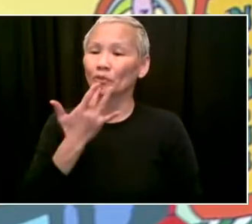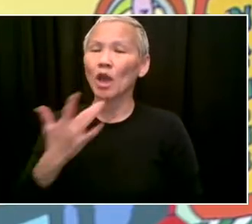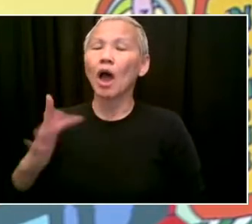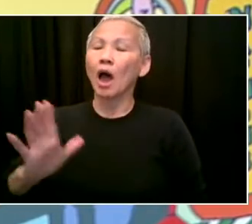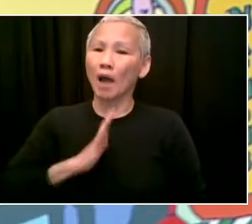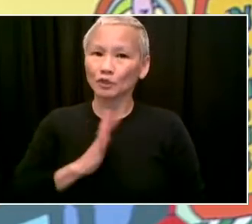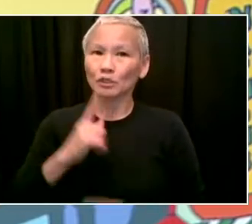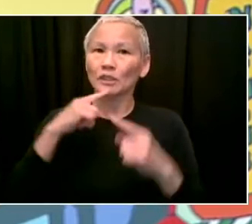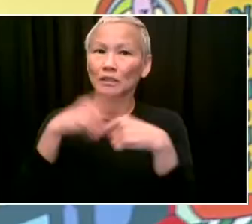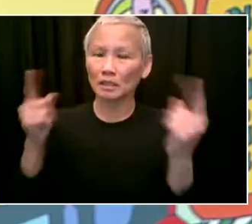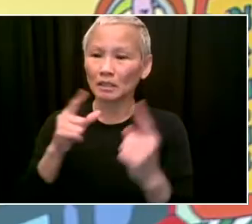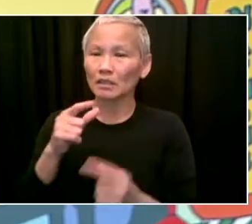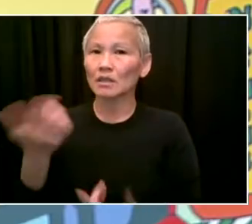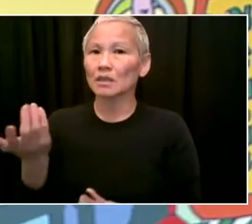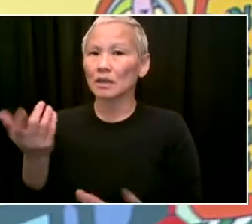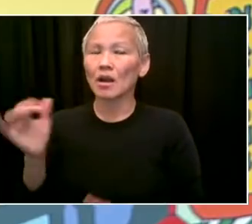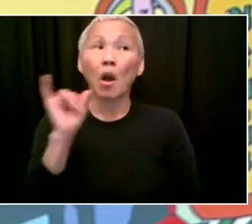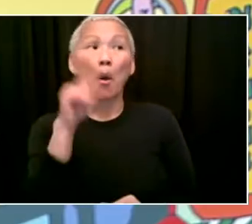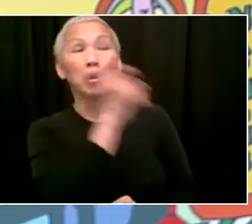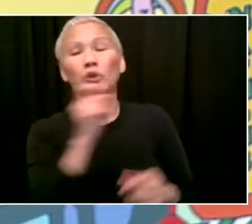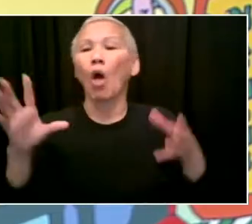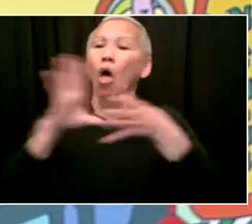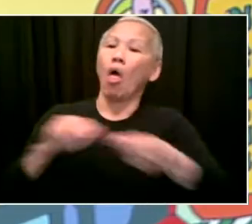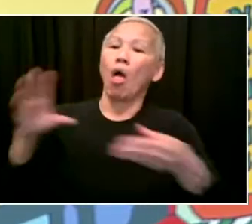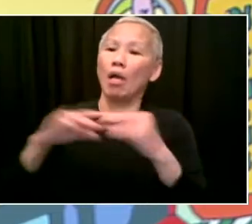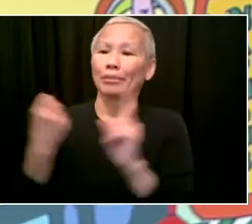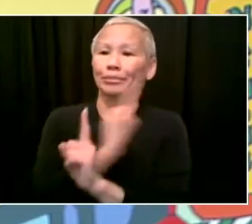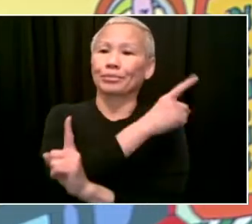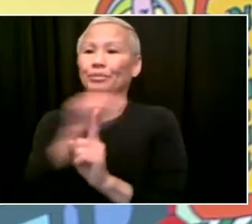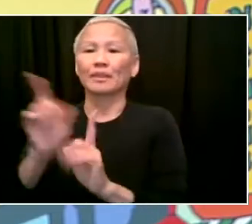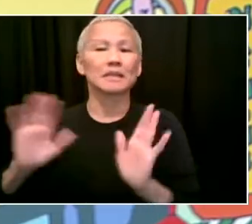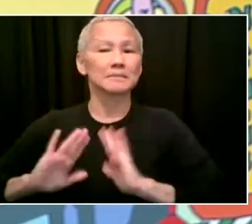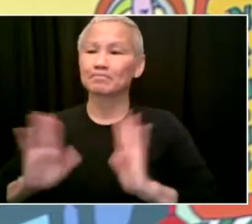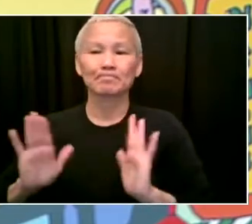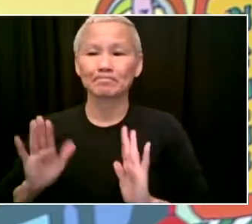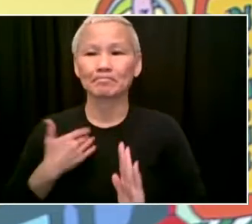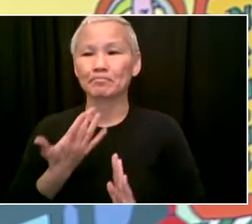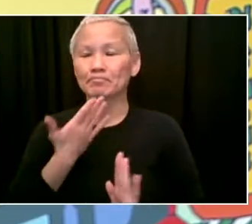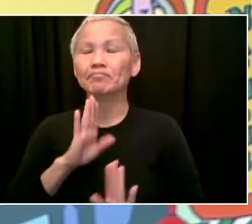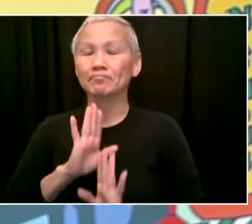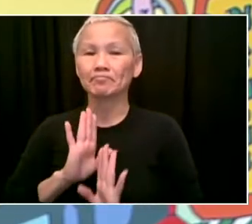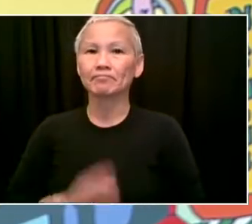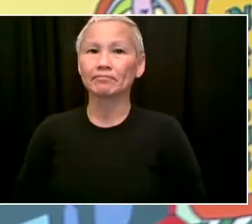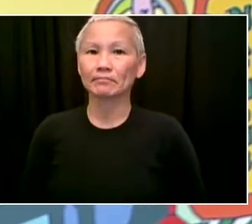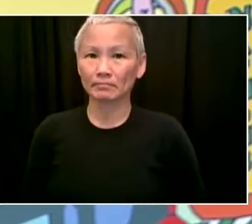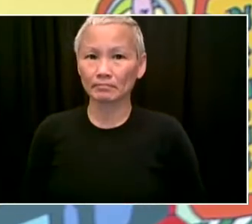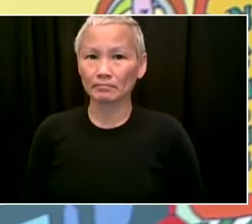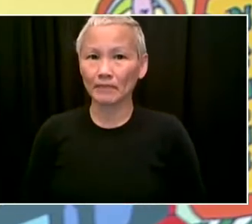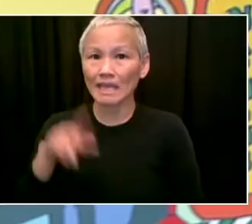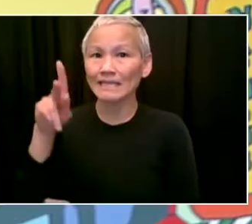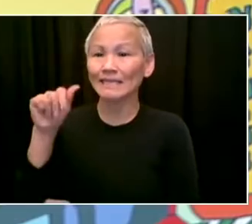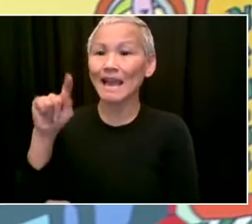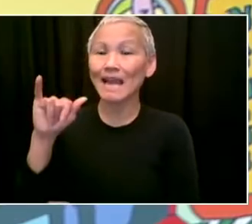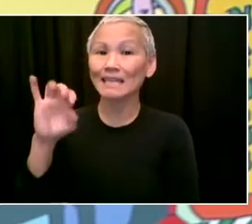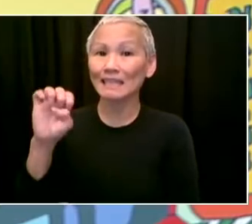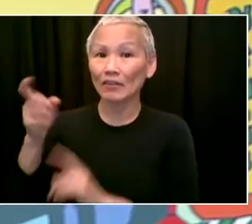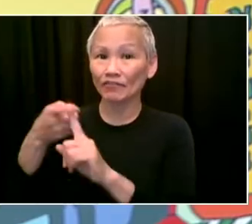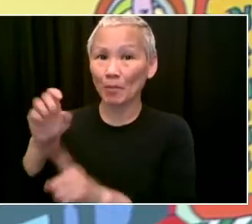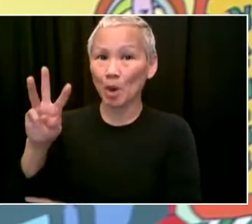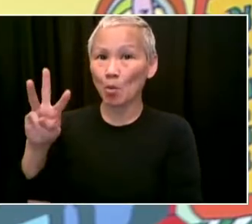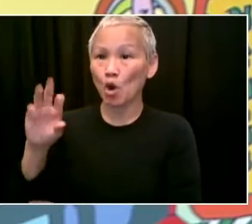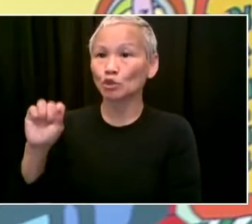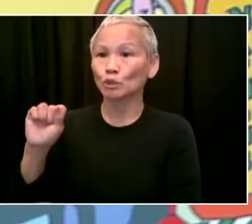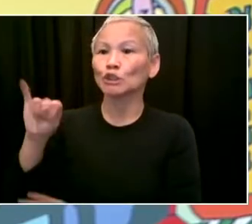Our next question goes to Katie Honan from the Wall Street Journal. Hey, good morning, Mayor de Blasio. How are you? Good, Katie. How you doing